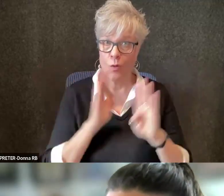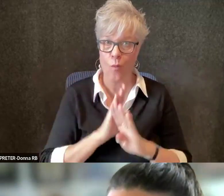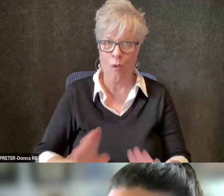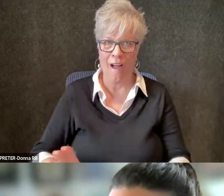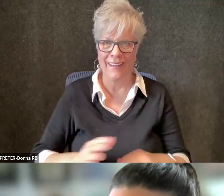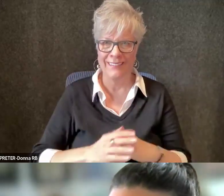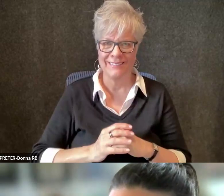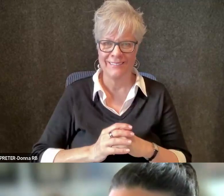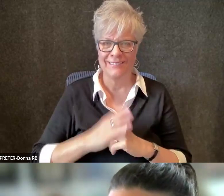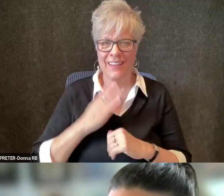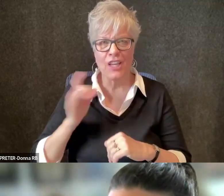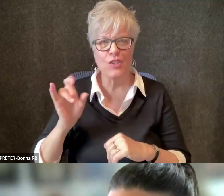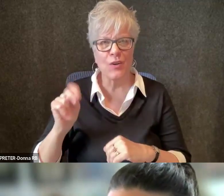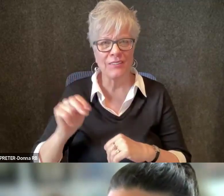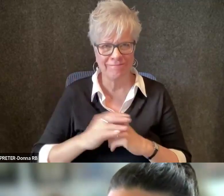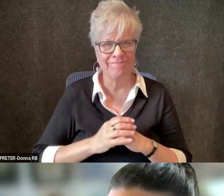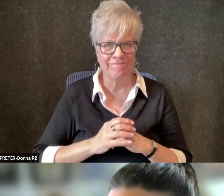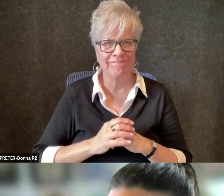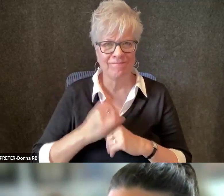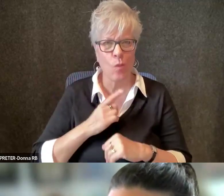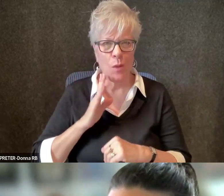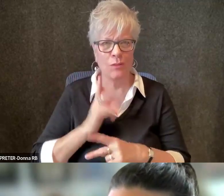Thanks, Jordan. We'll do that.